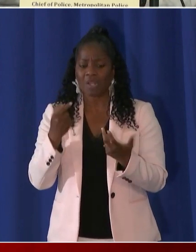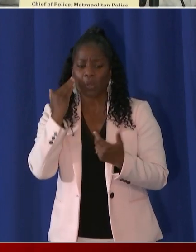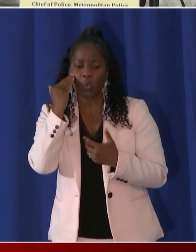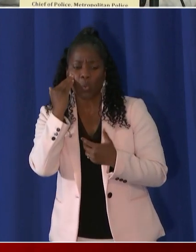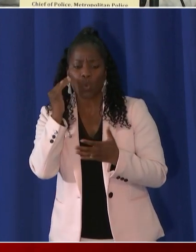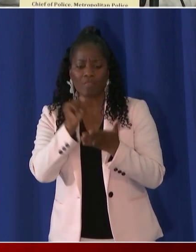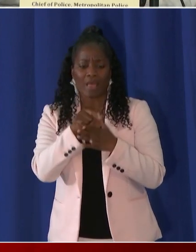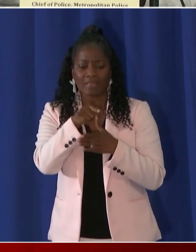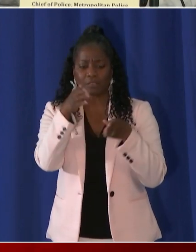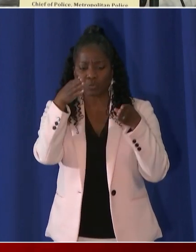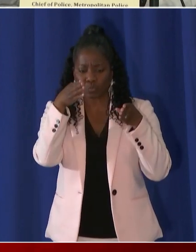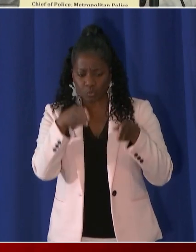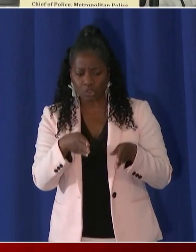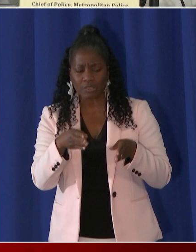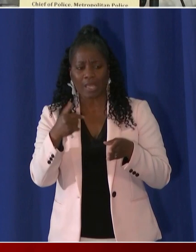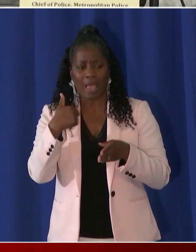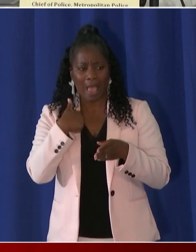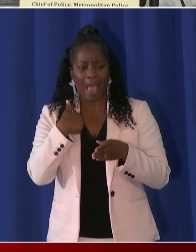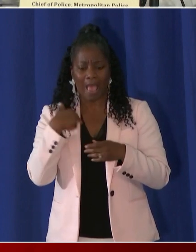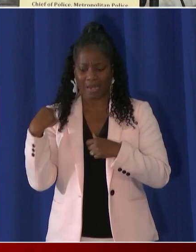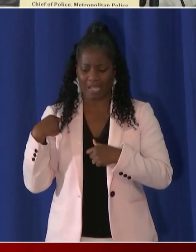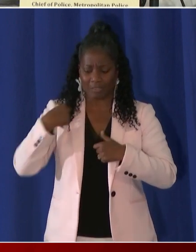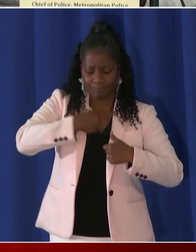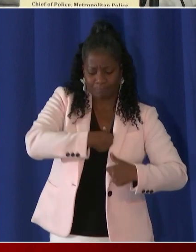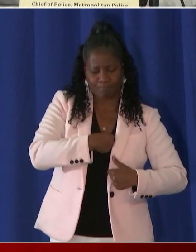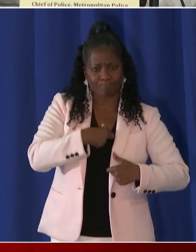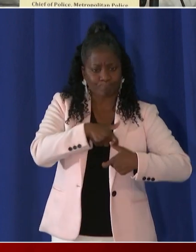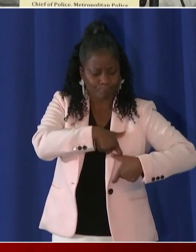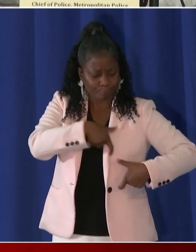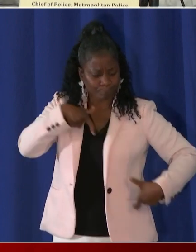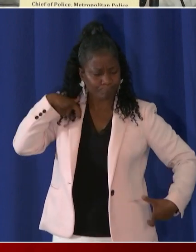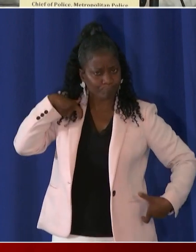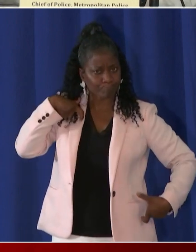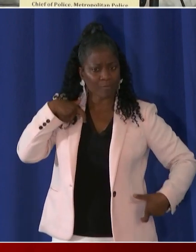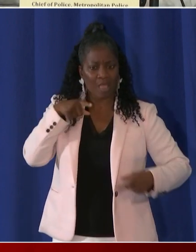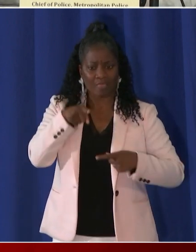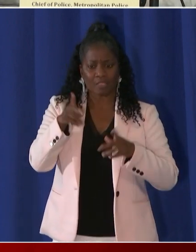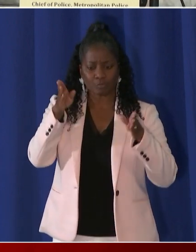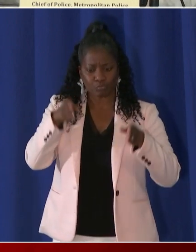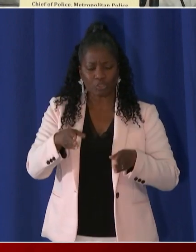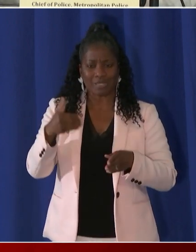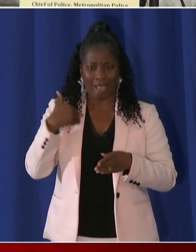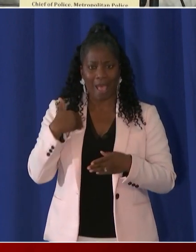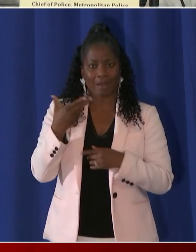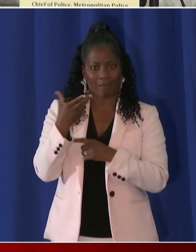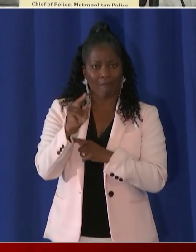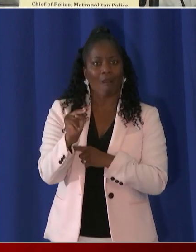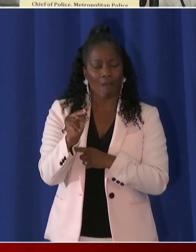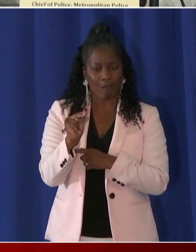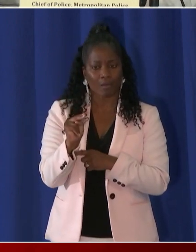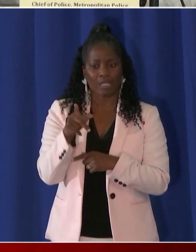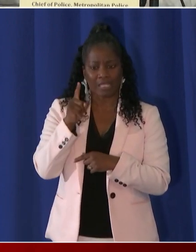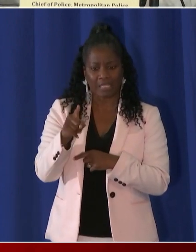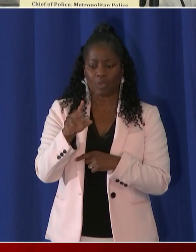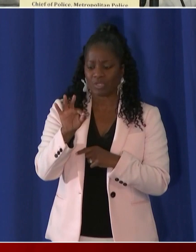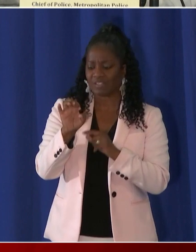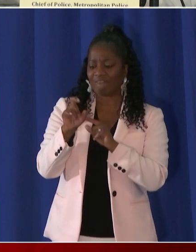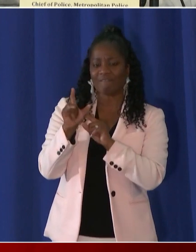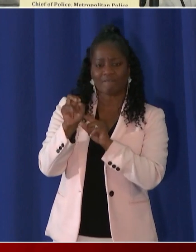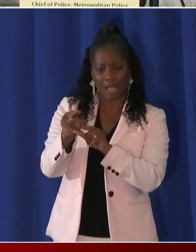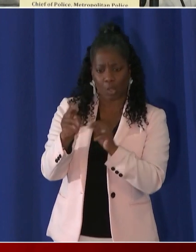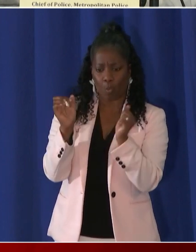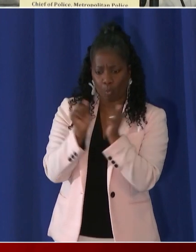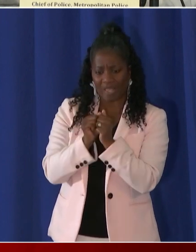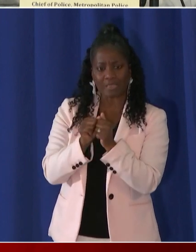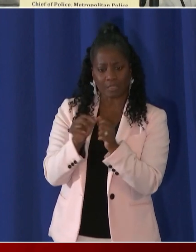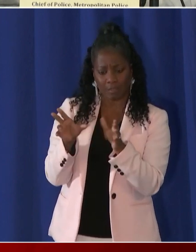about them to notice that this person had a satchel across his chest, and that person was armed with a firearm. He was a felon in possession,